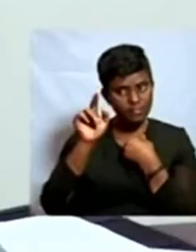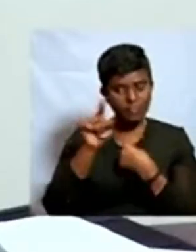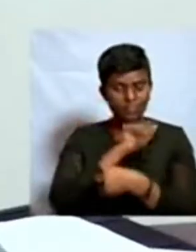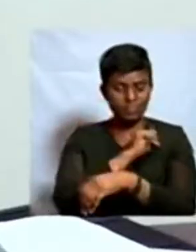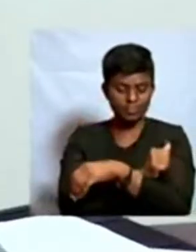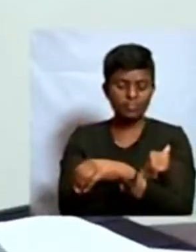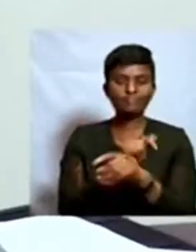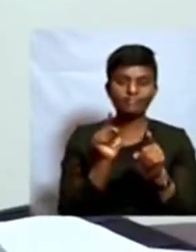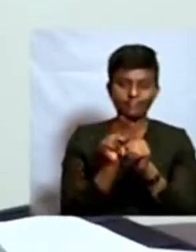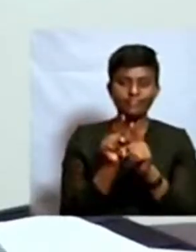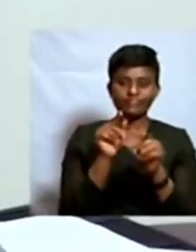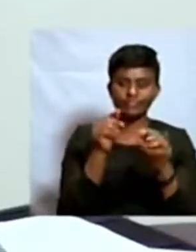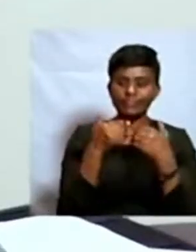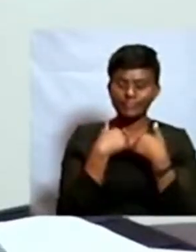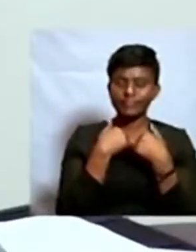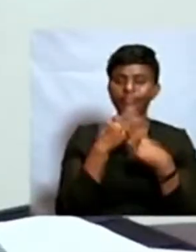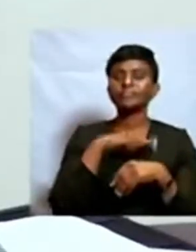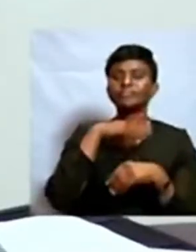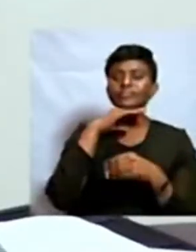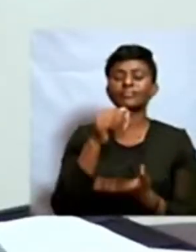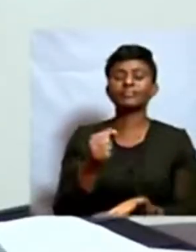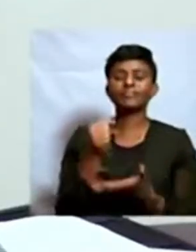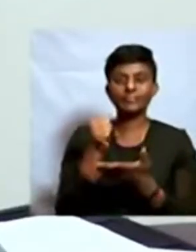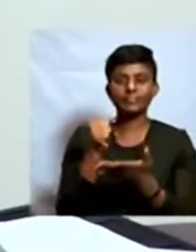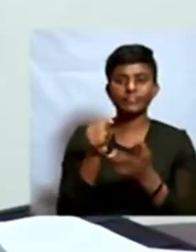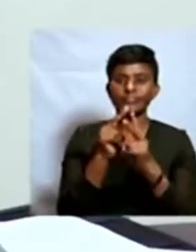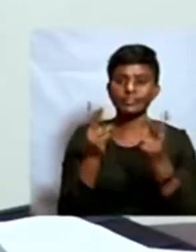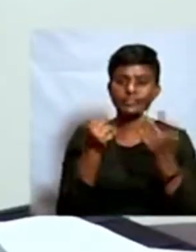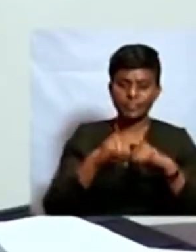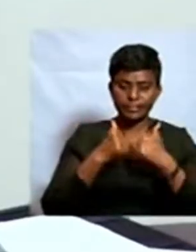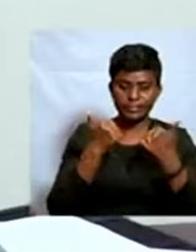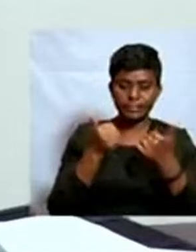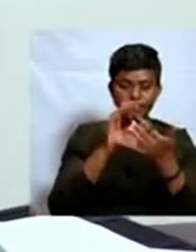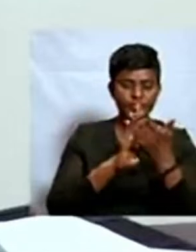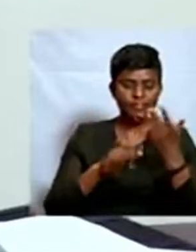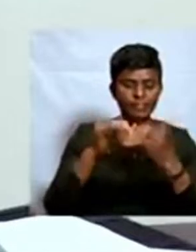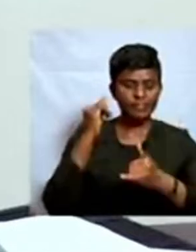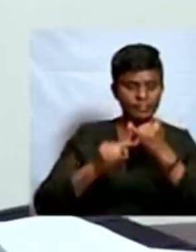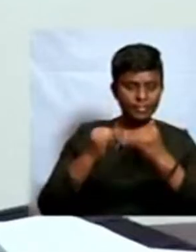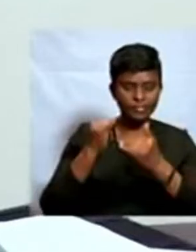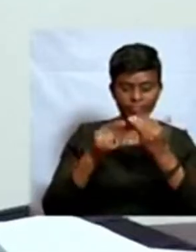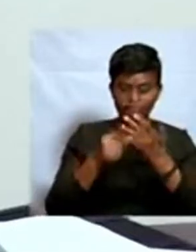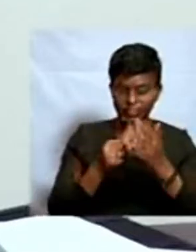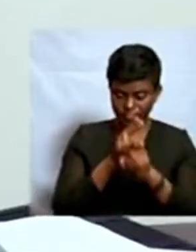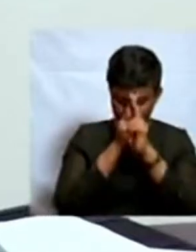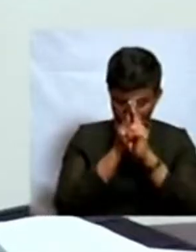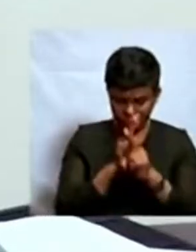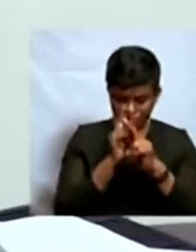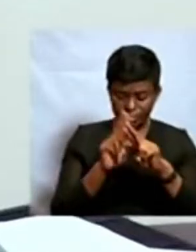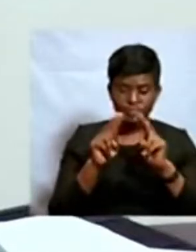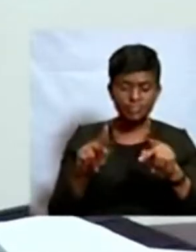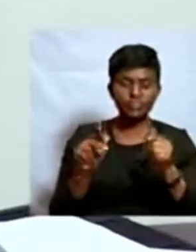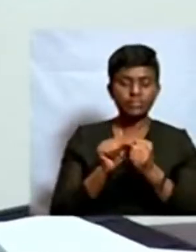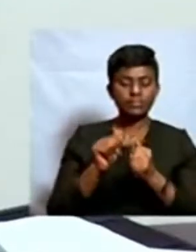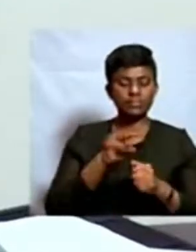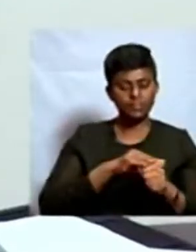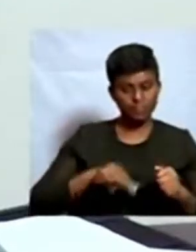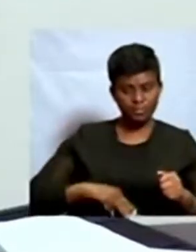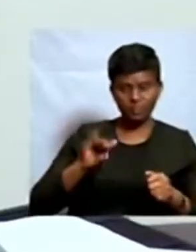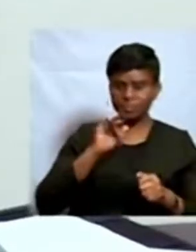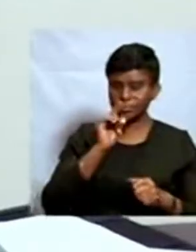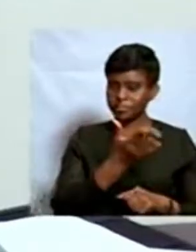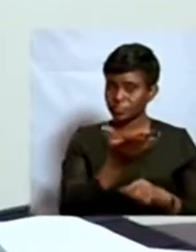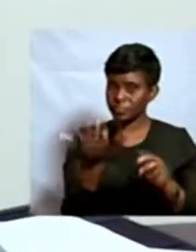Authority getting an adequate budget. So we believe, in conclusion, Honorable Chair and members, that